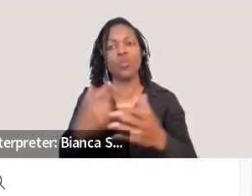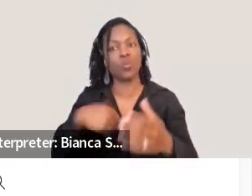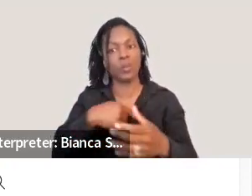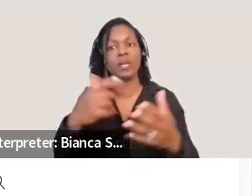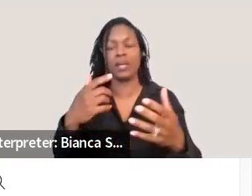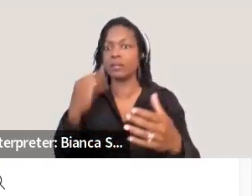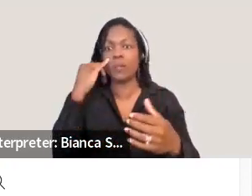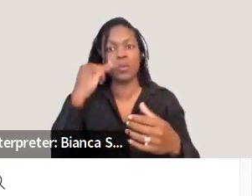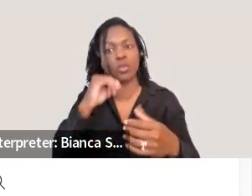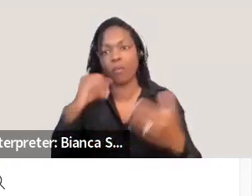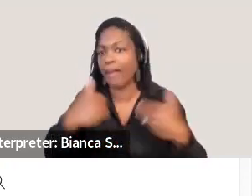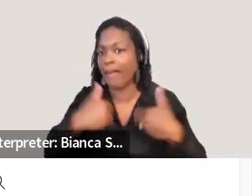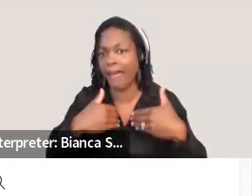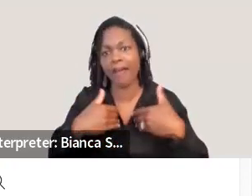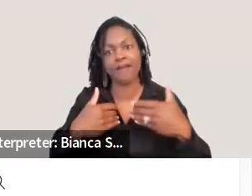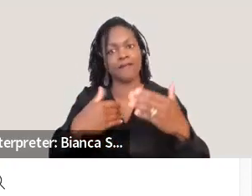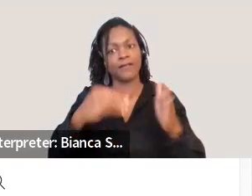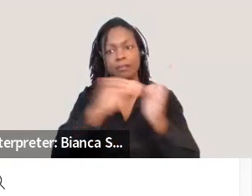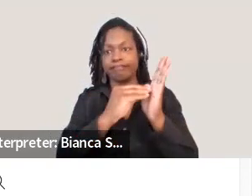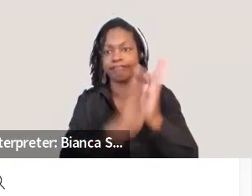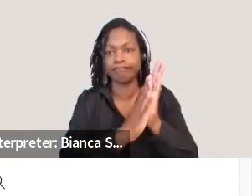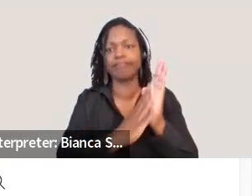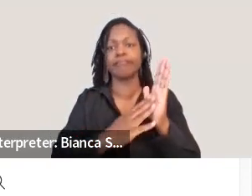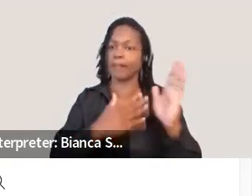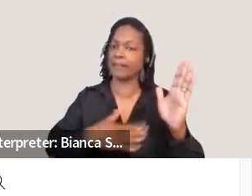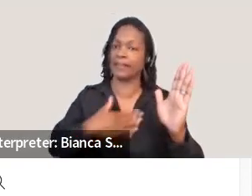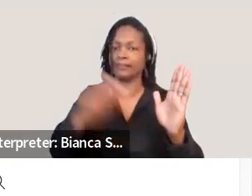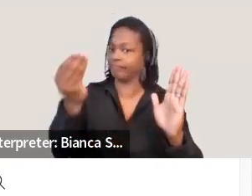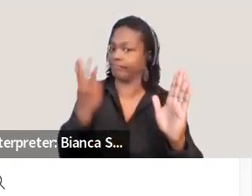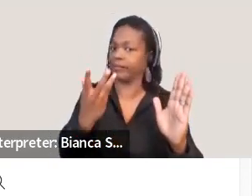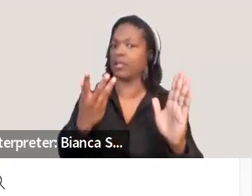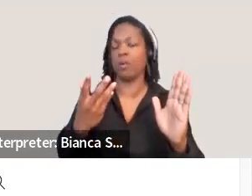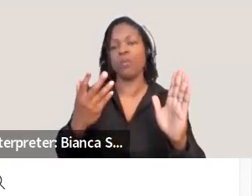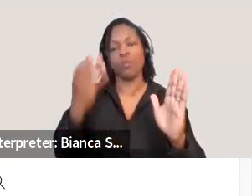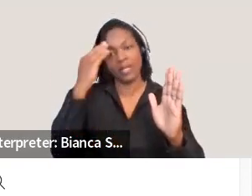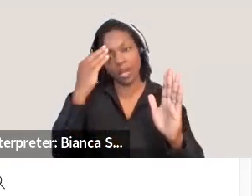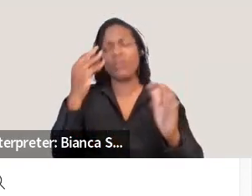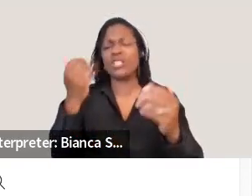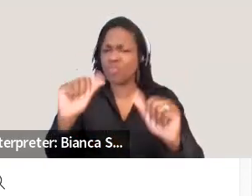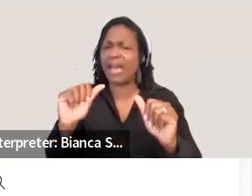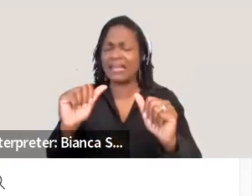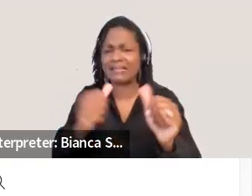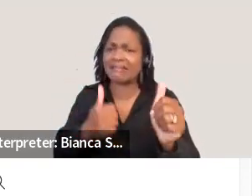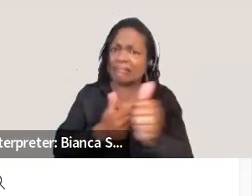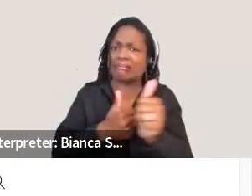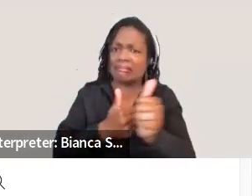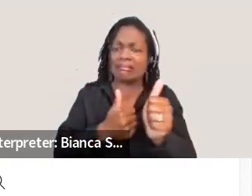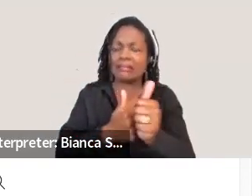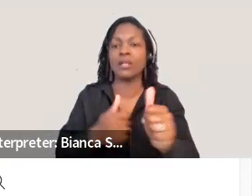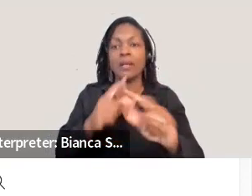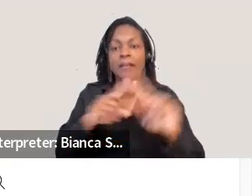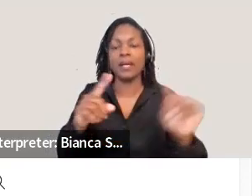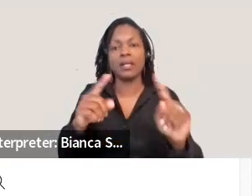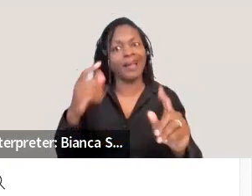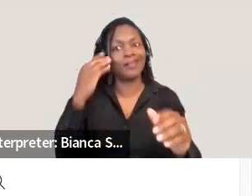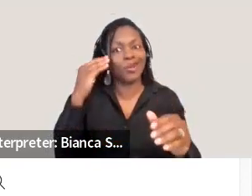have listed. We're trying to be as complete as we can, but we know there's new ones and there's ones that have slipped our notice. So please get